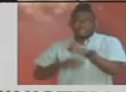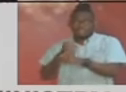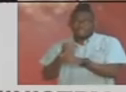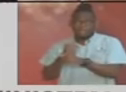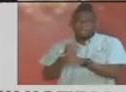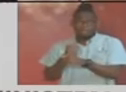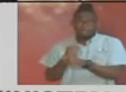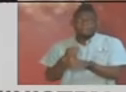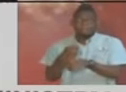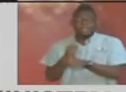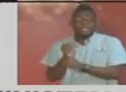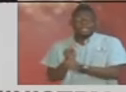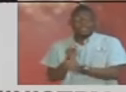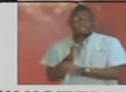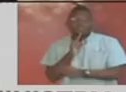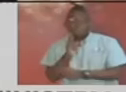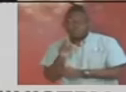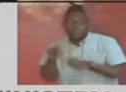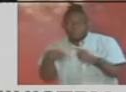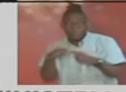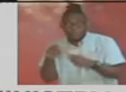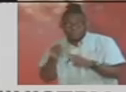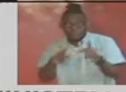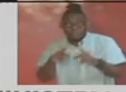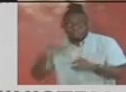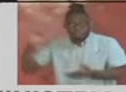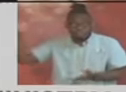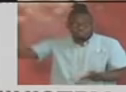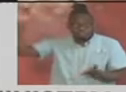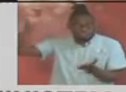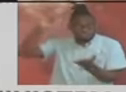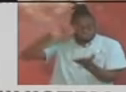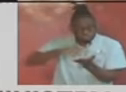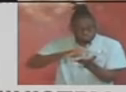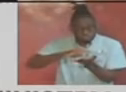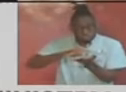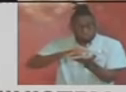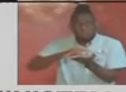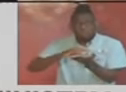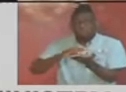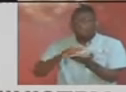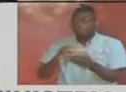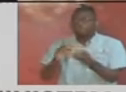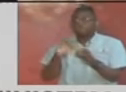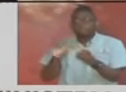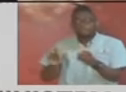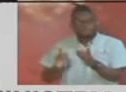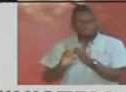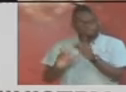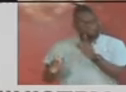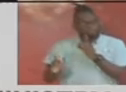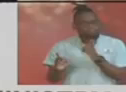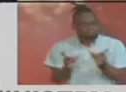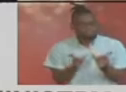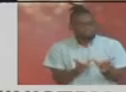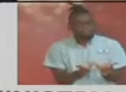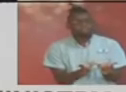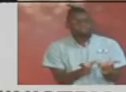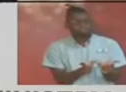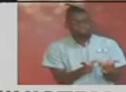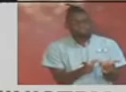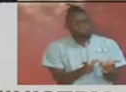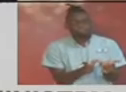that, while even though our numbers are low, for instance, in Trinidad and in some Caribbean countries that they're reducing, we want to be vigilant,